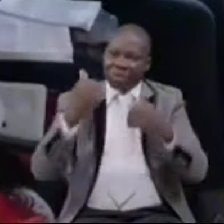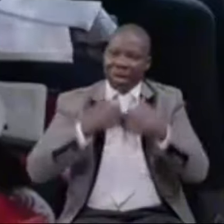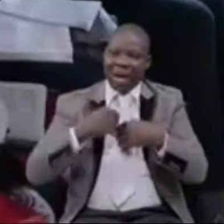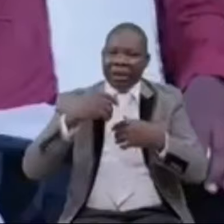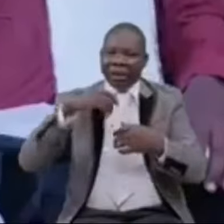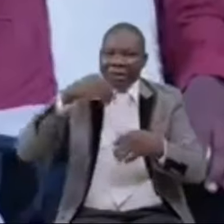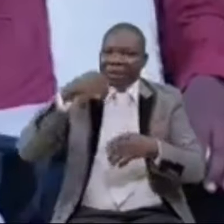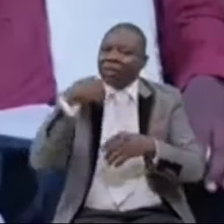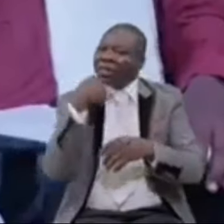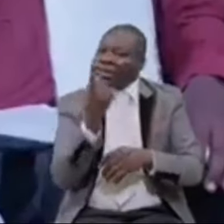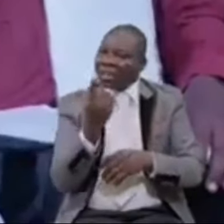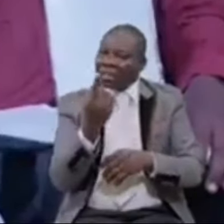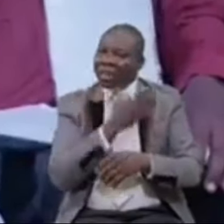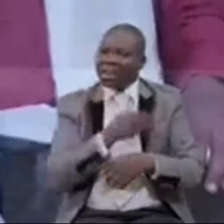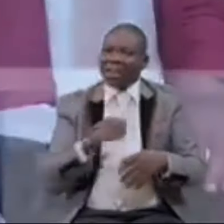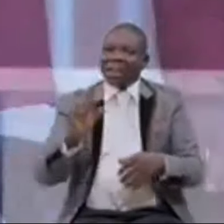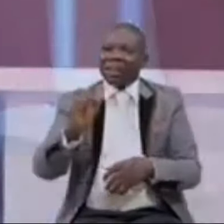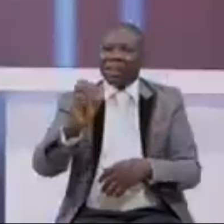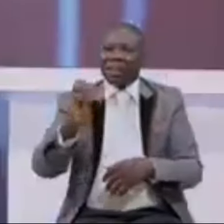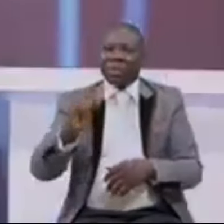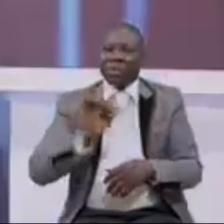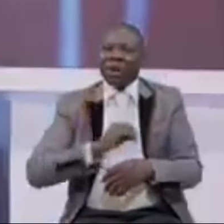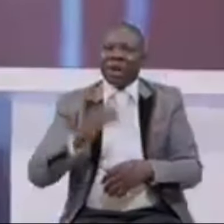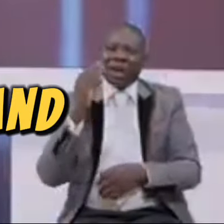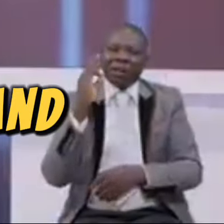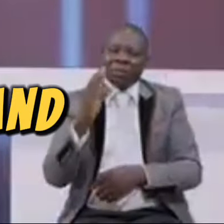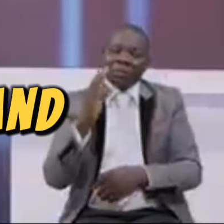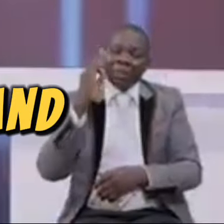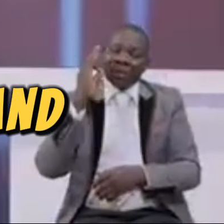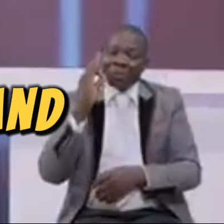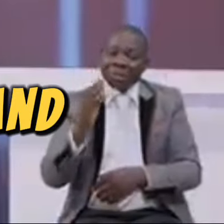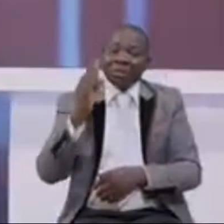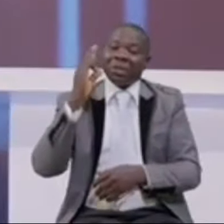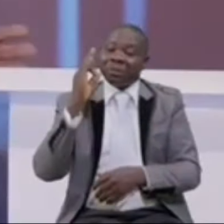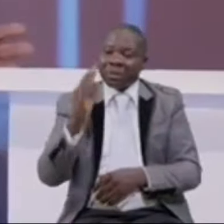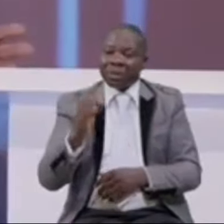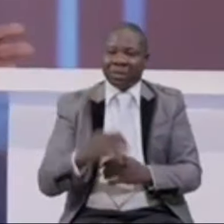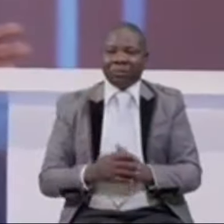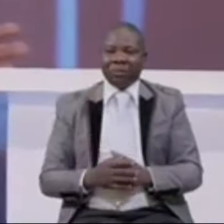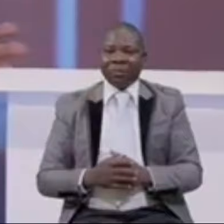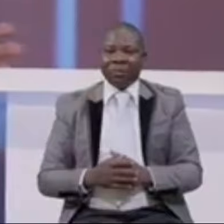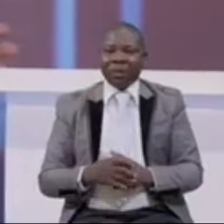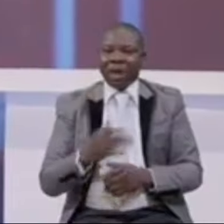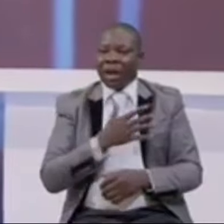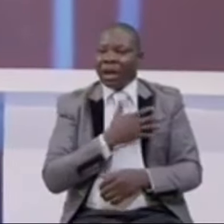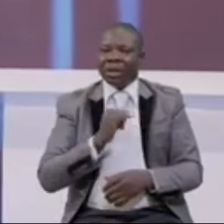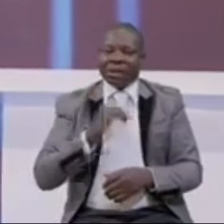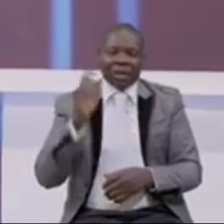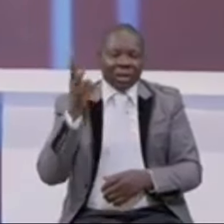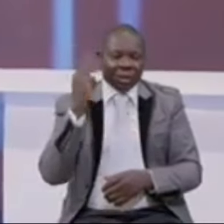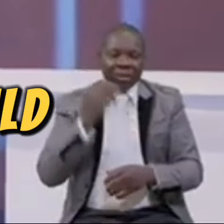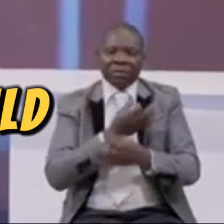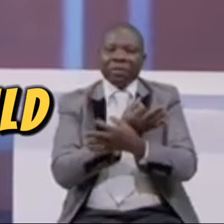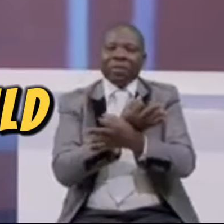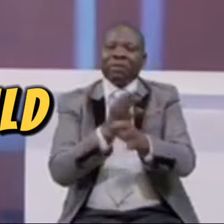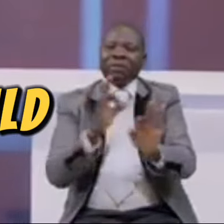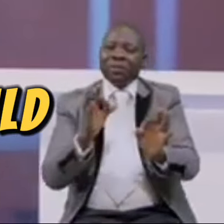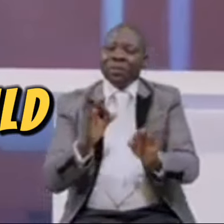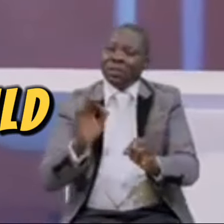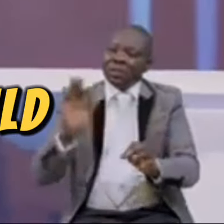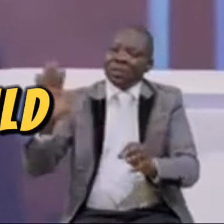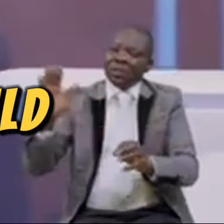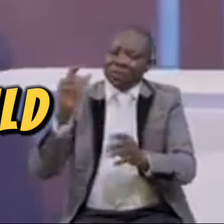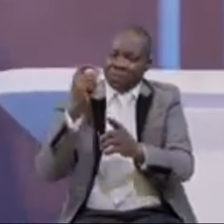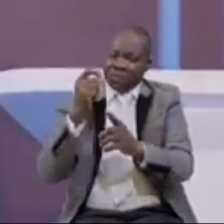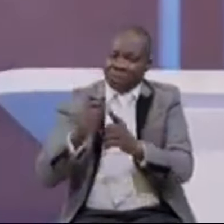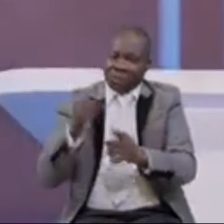And so I preach and preach and preach, and I was free. His word would have bound